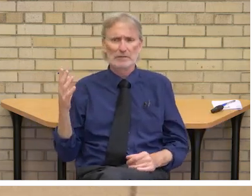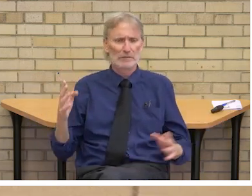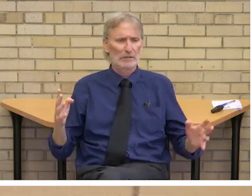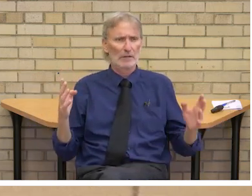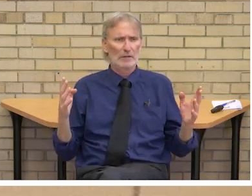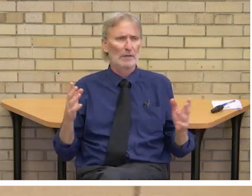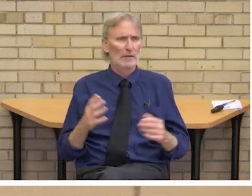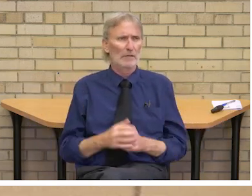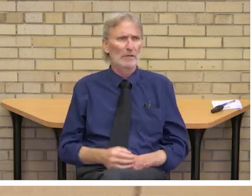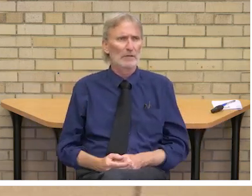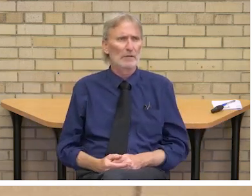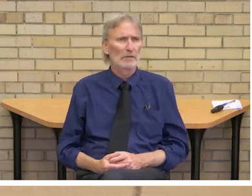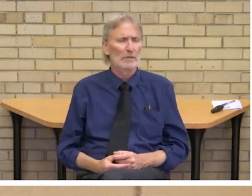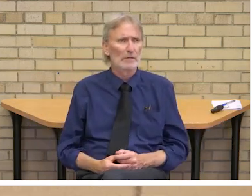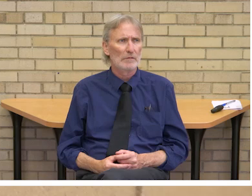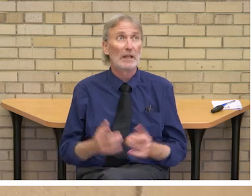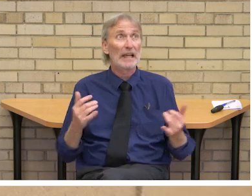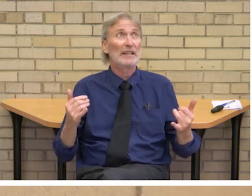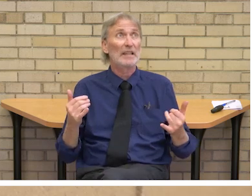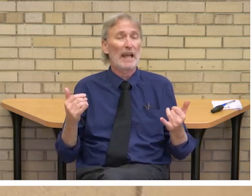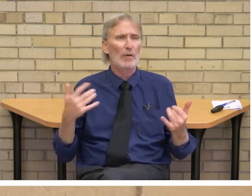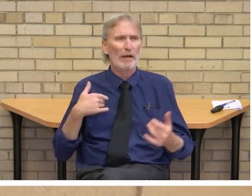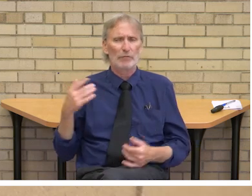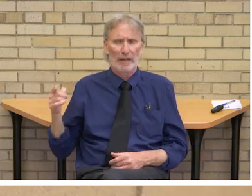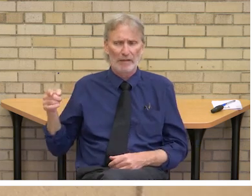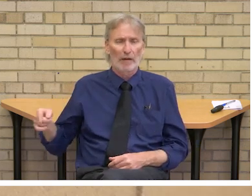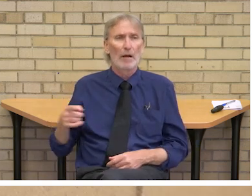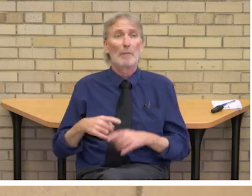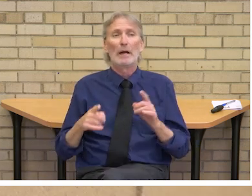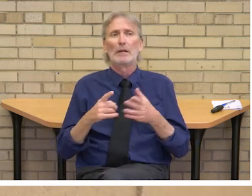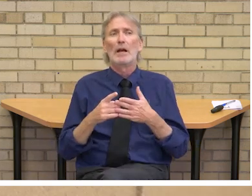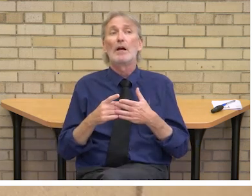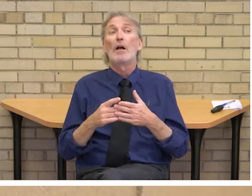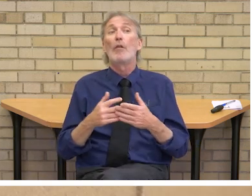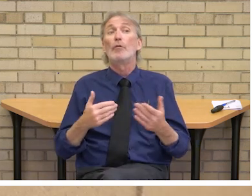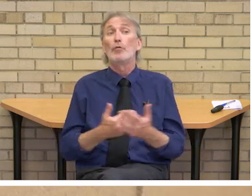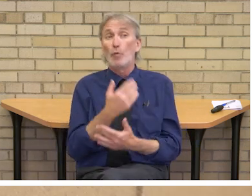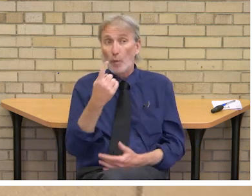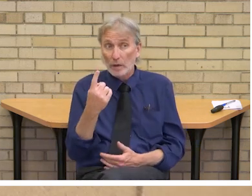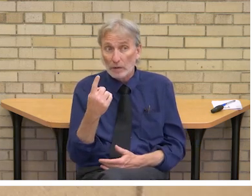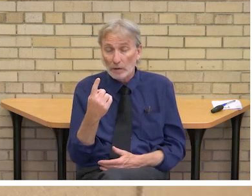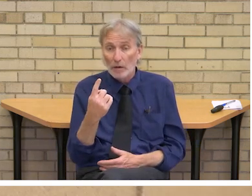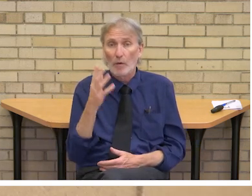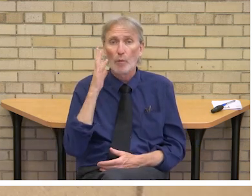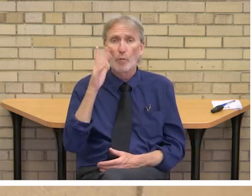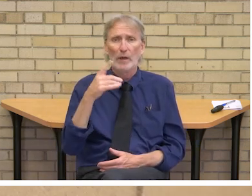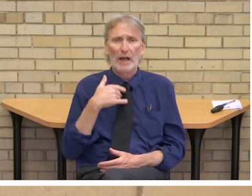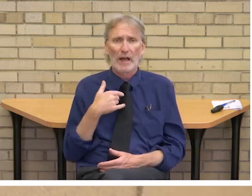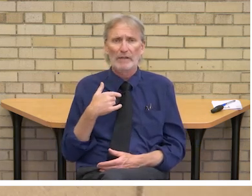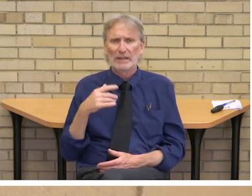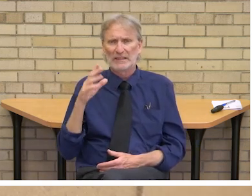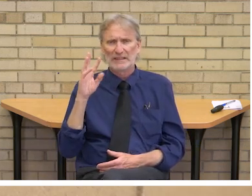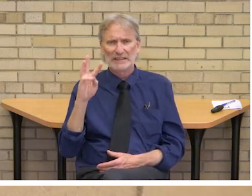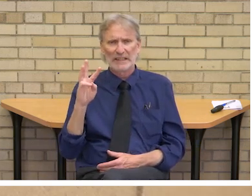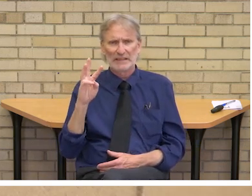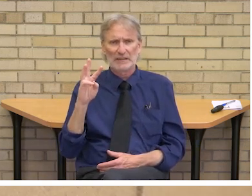the current sidewalks today. The new structure will have, is it